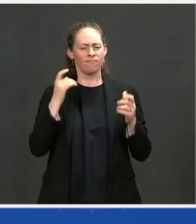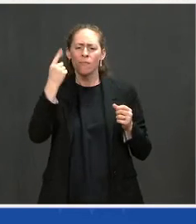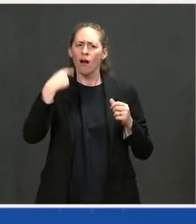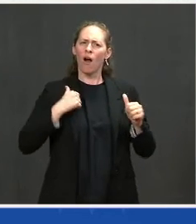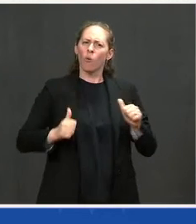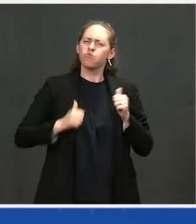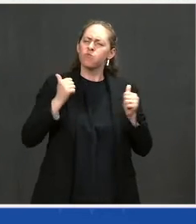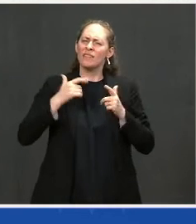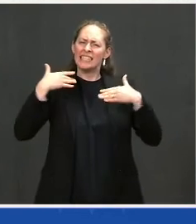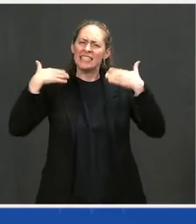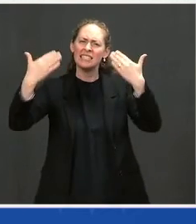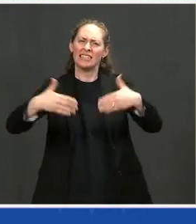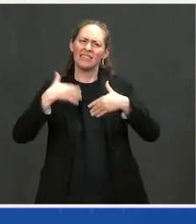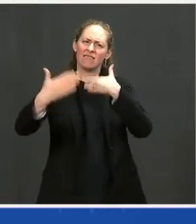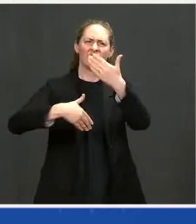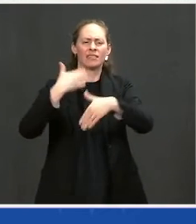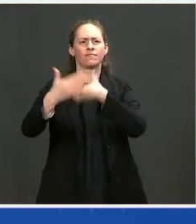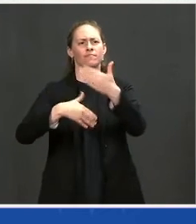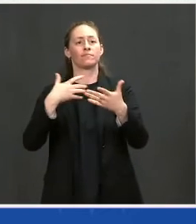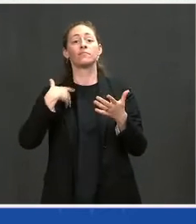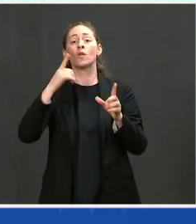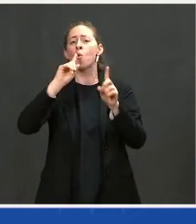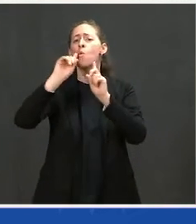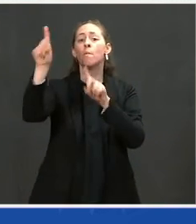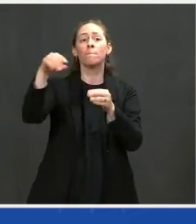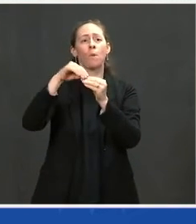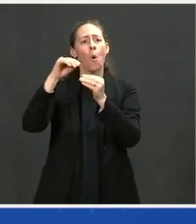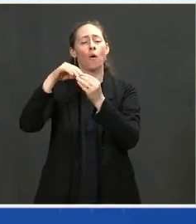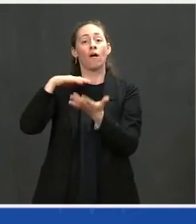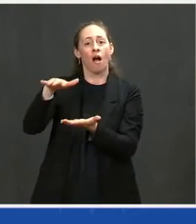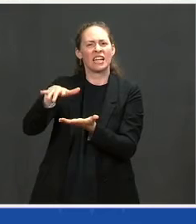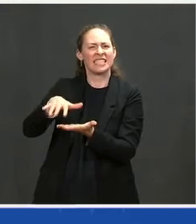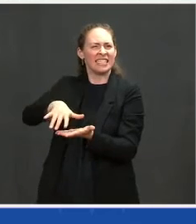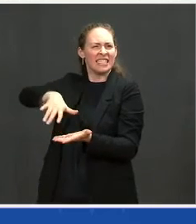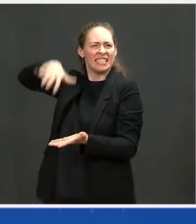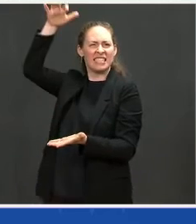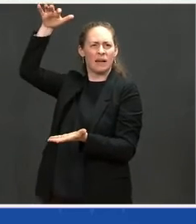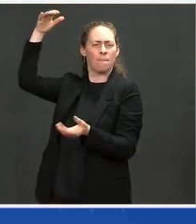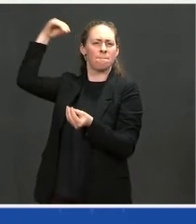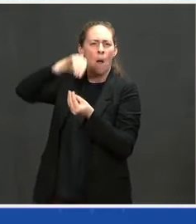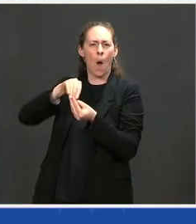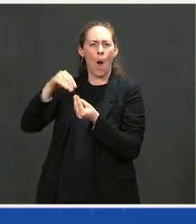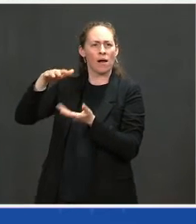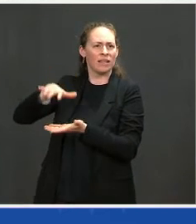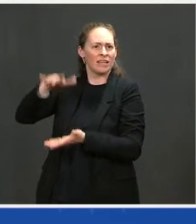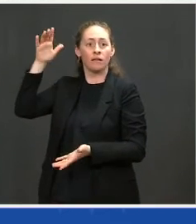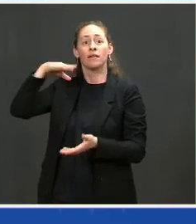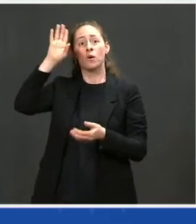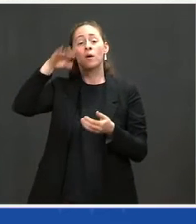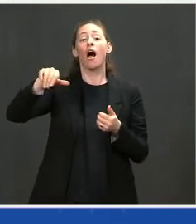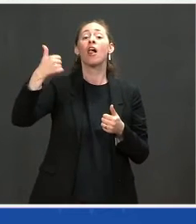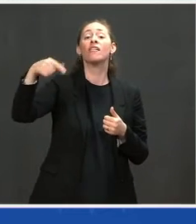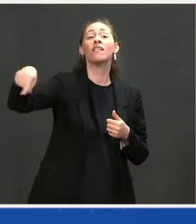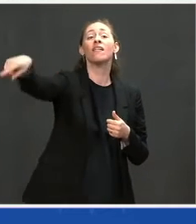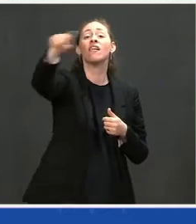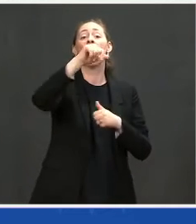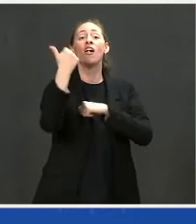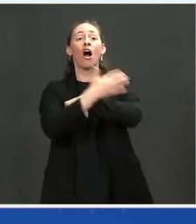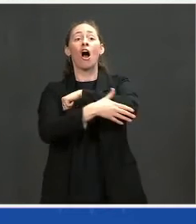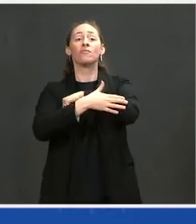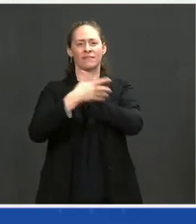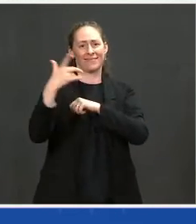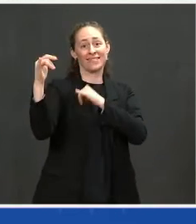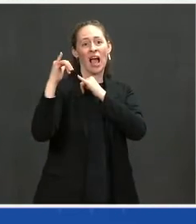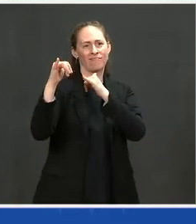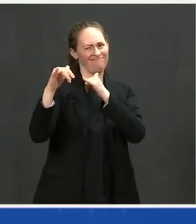original goal, but no other country in the world has even come close, not even close to what we are doing. I believe